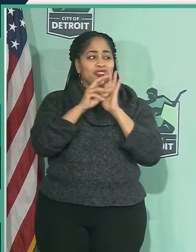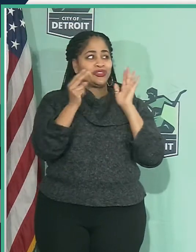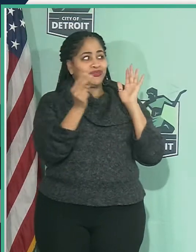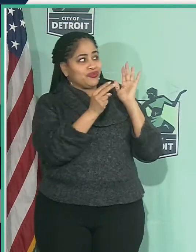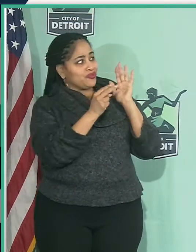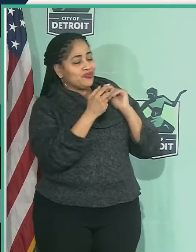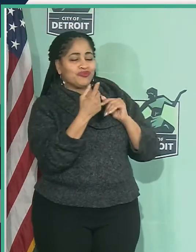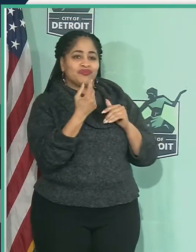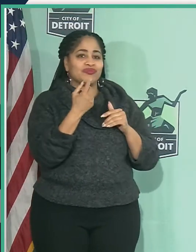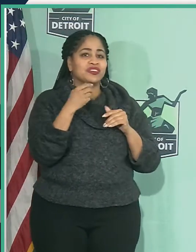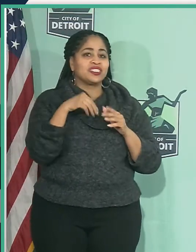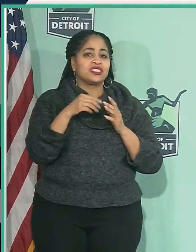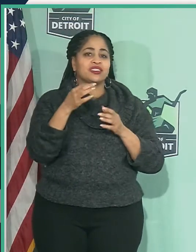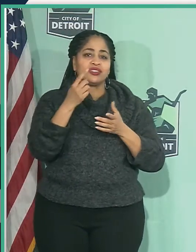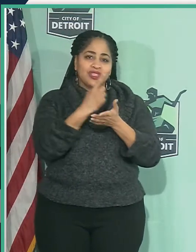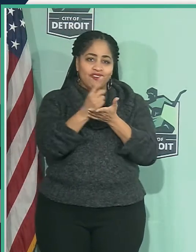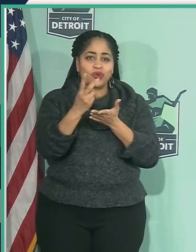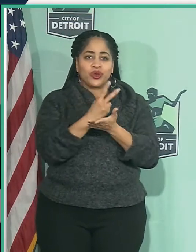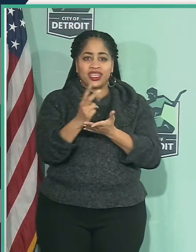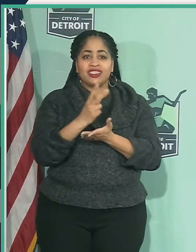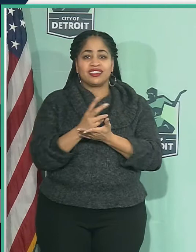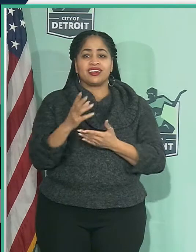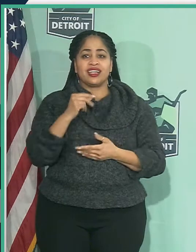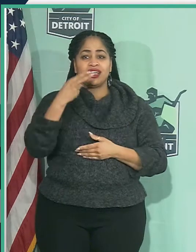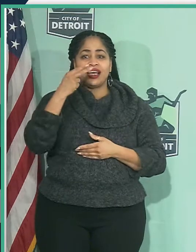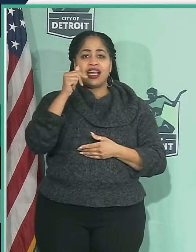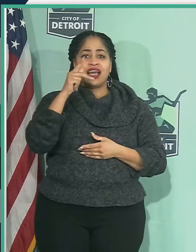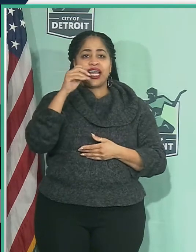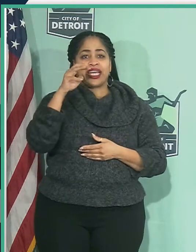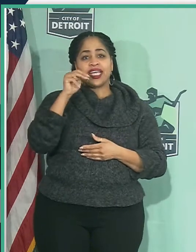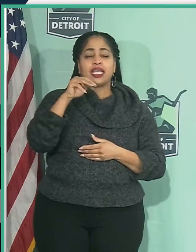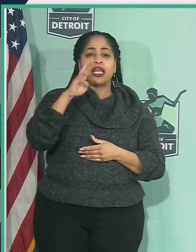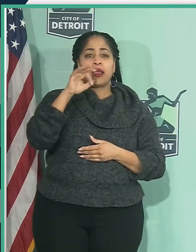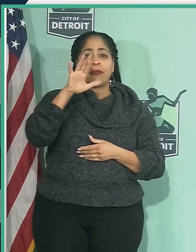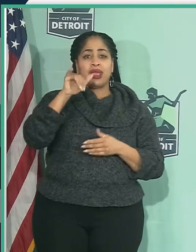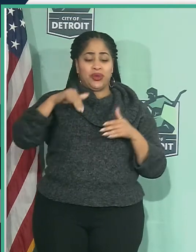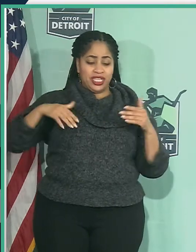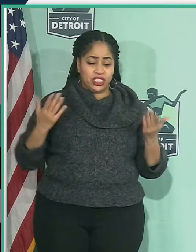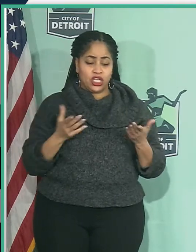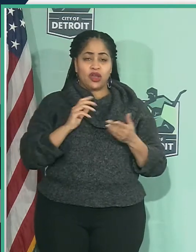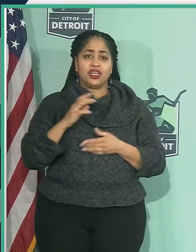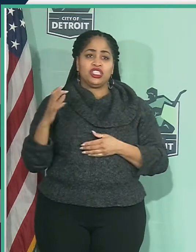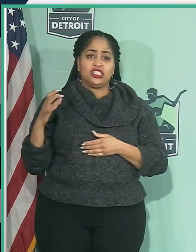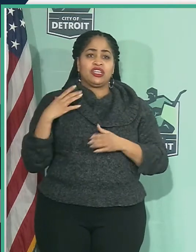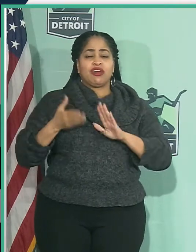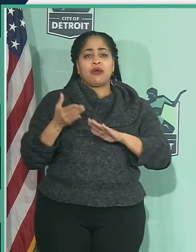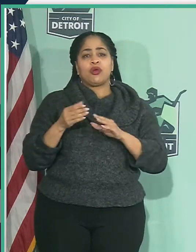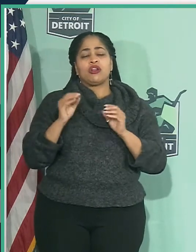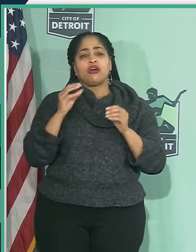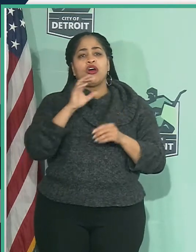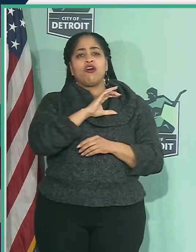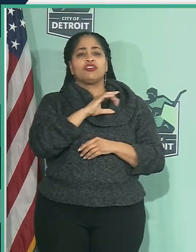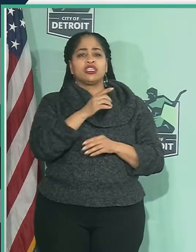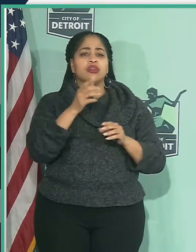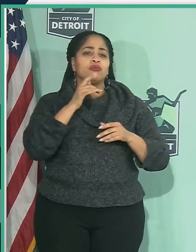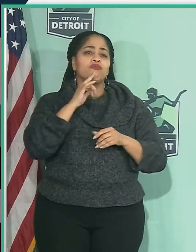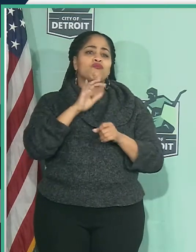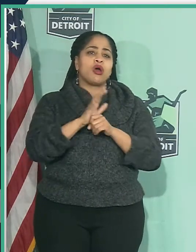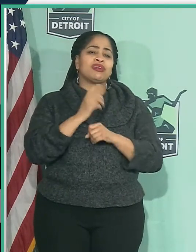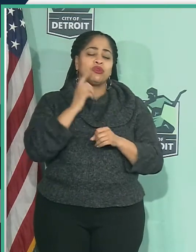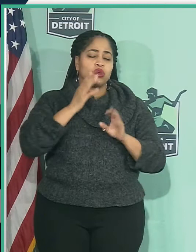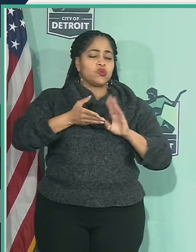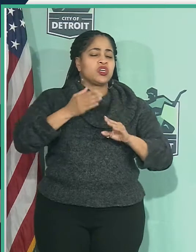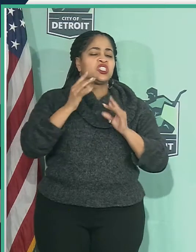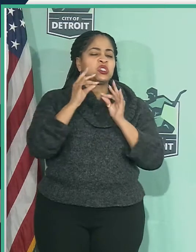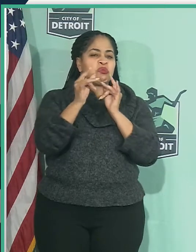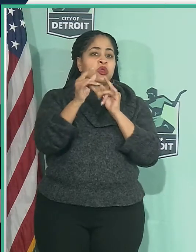sure, in the coming weeks. And Hakeem Berry's here, who is our Chief Operating Officer, and he's promised us it is going to run smoothly.